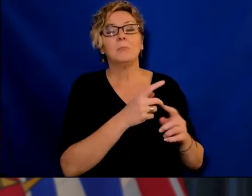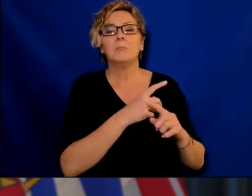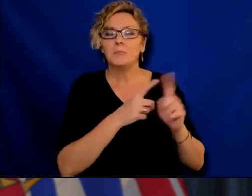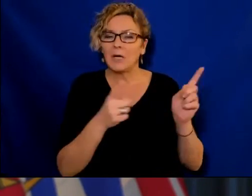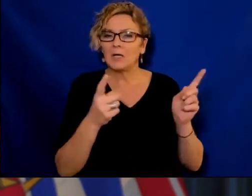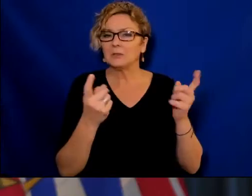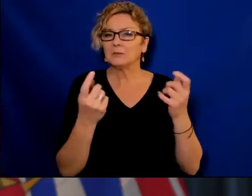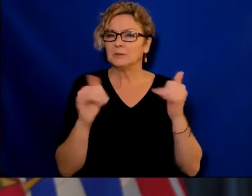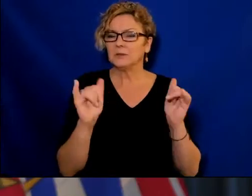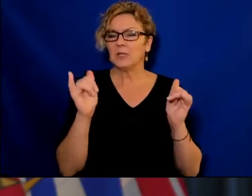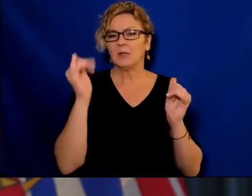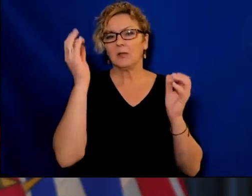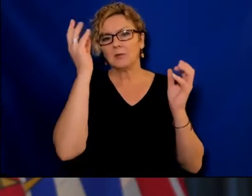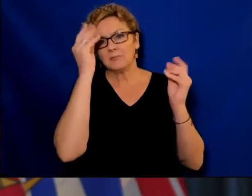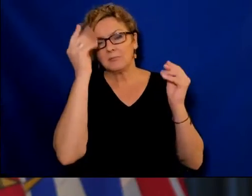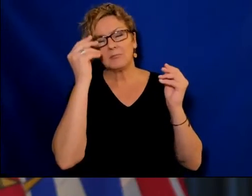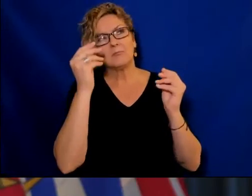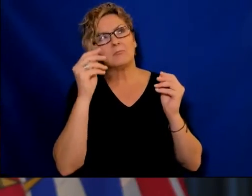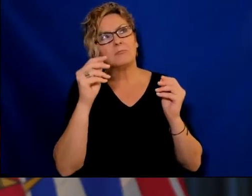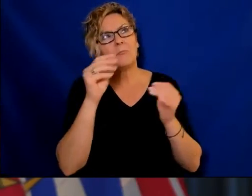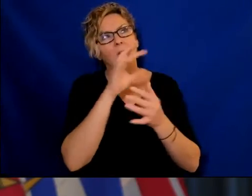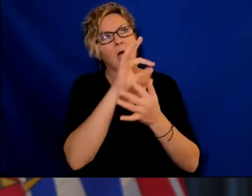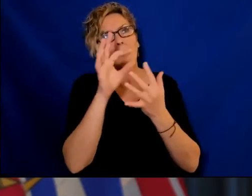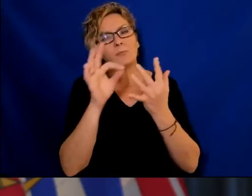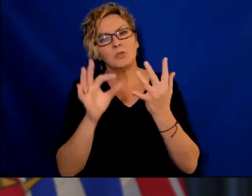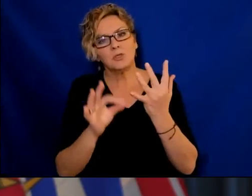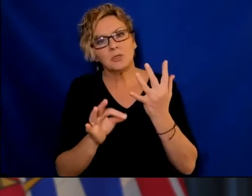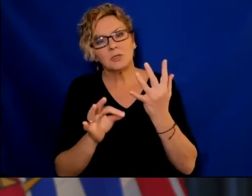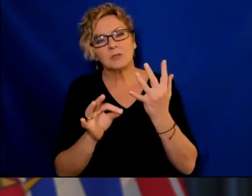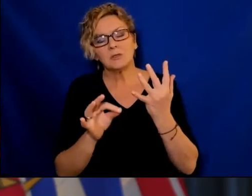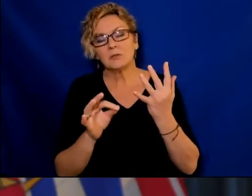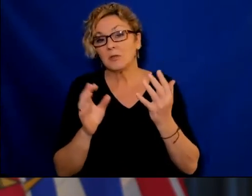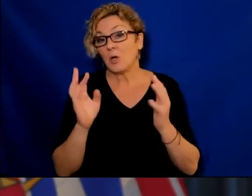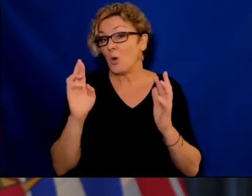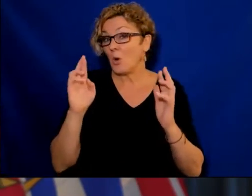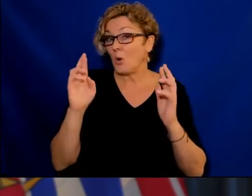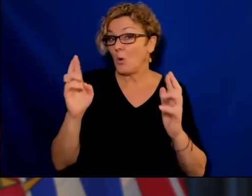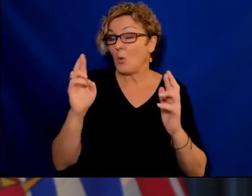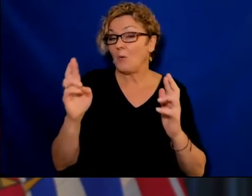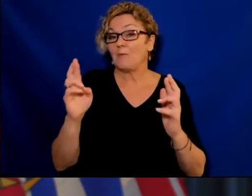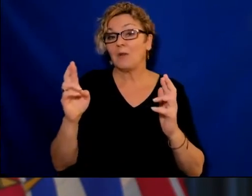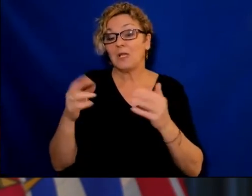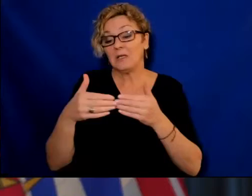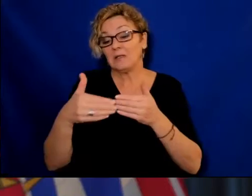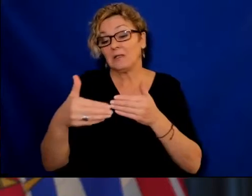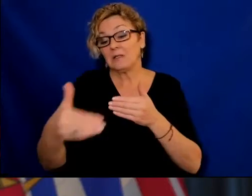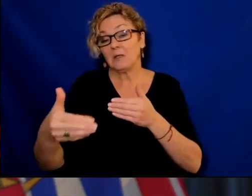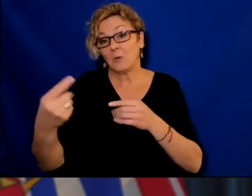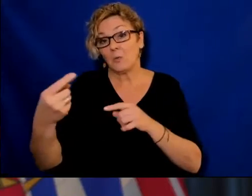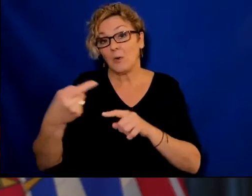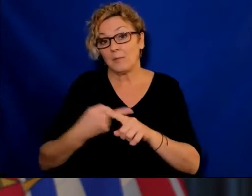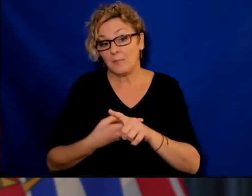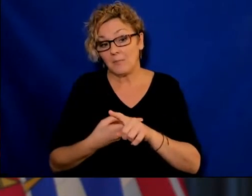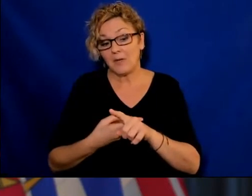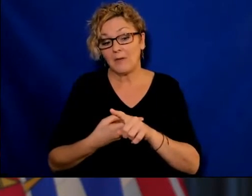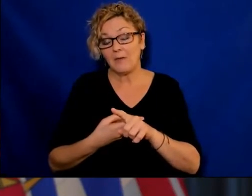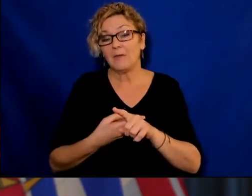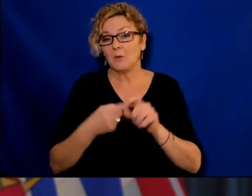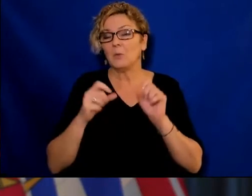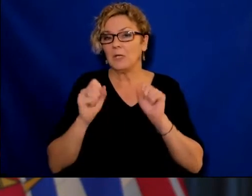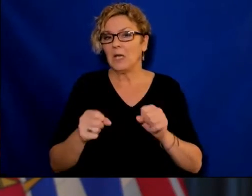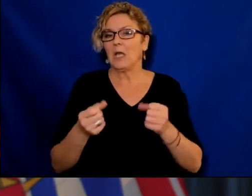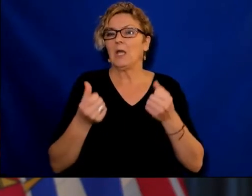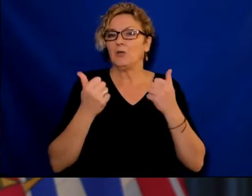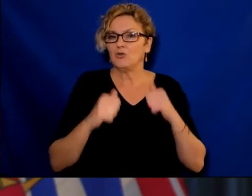whole bunch of things that are happening, hopefully, within the next months. We need to bend our curve back down.